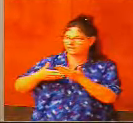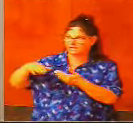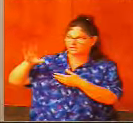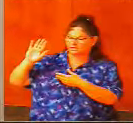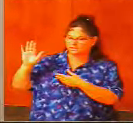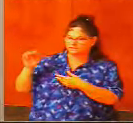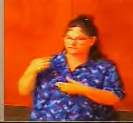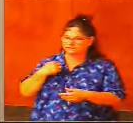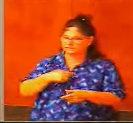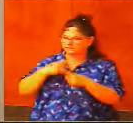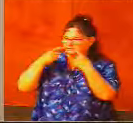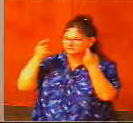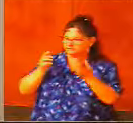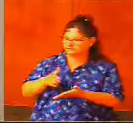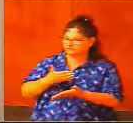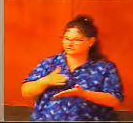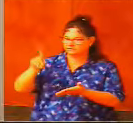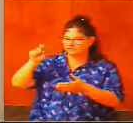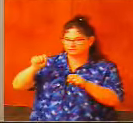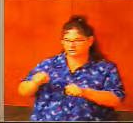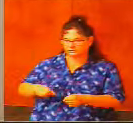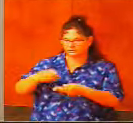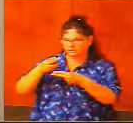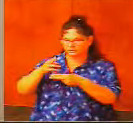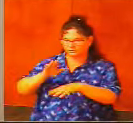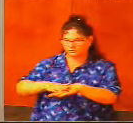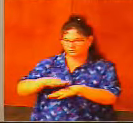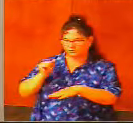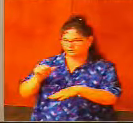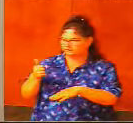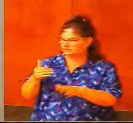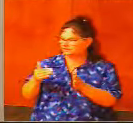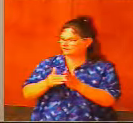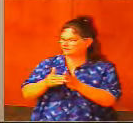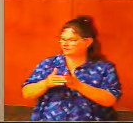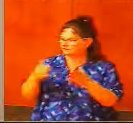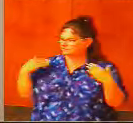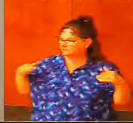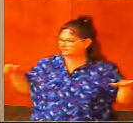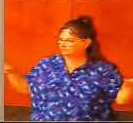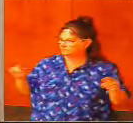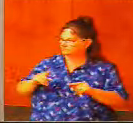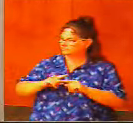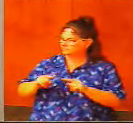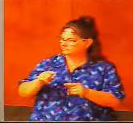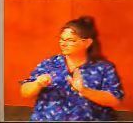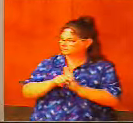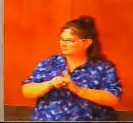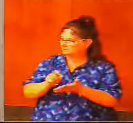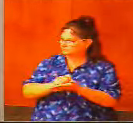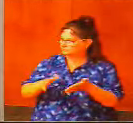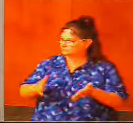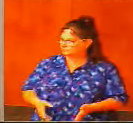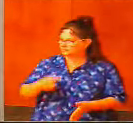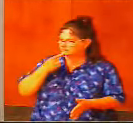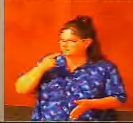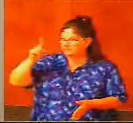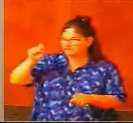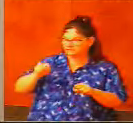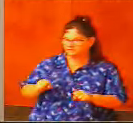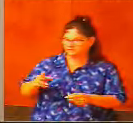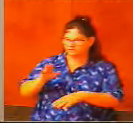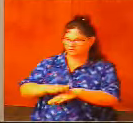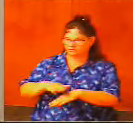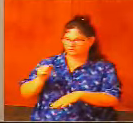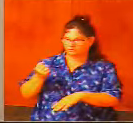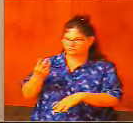We sing the song, he could have called 10,000 angels, but the gospel writers tell us that he could have called 12